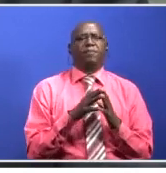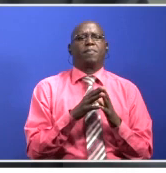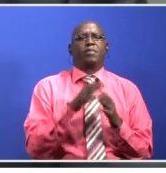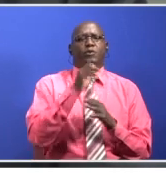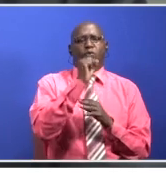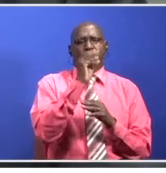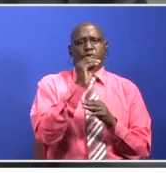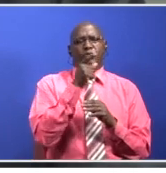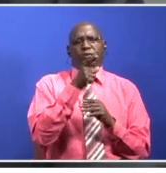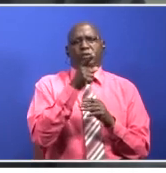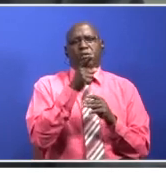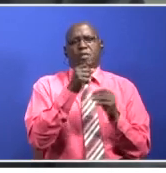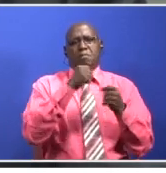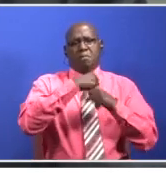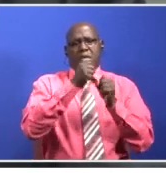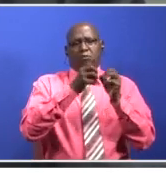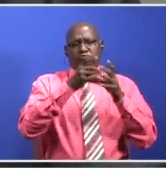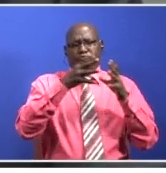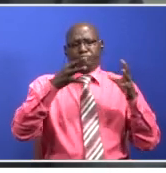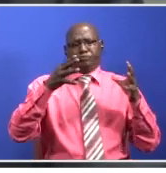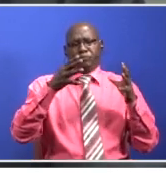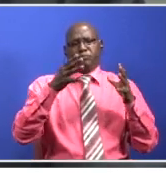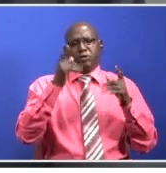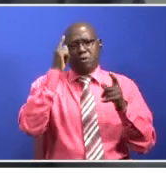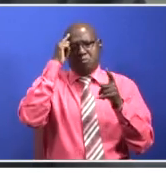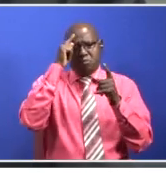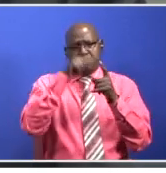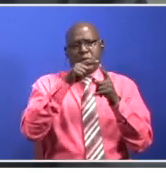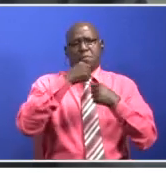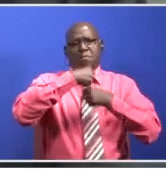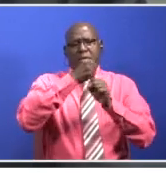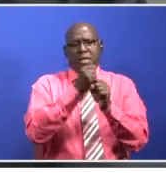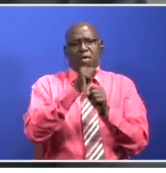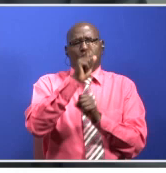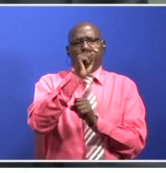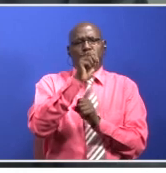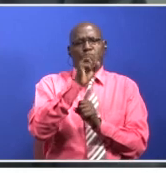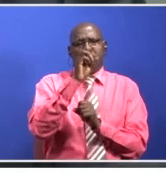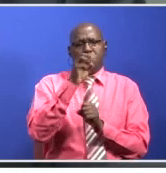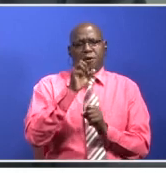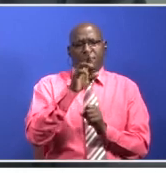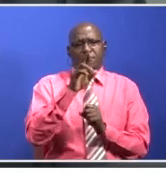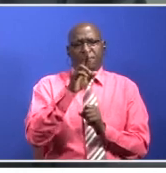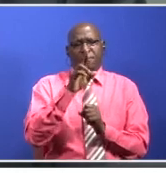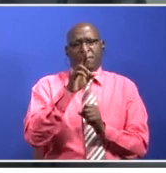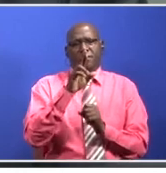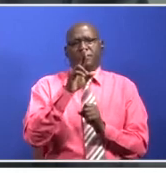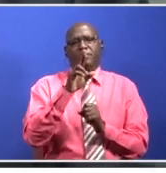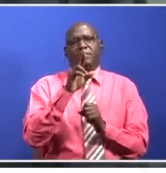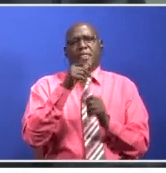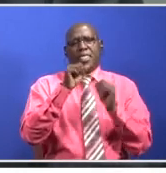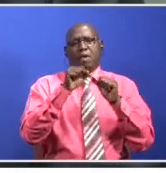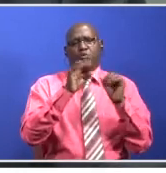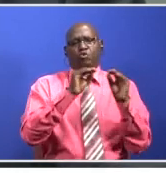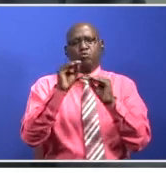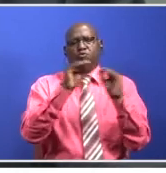they multiply uncontrollably until they form a tumor, and since they are still not controlled, they are able to move